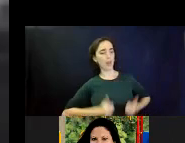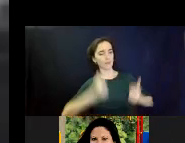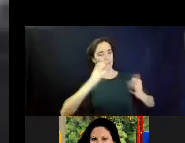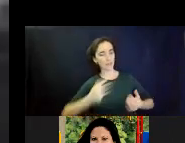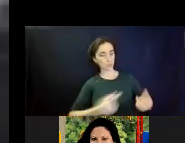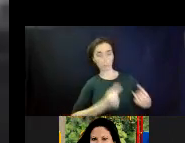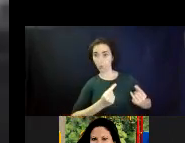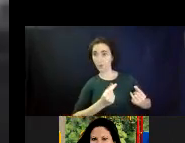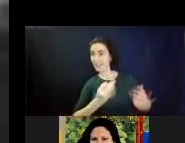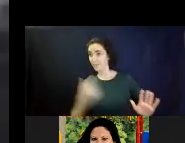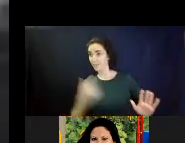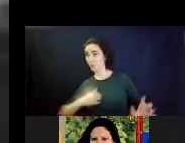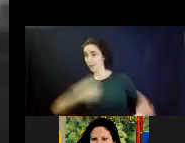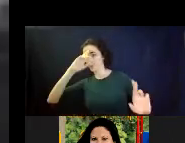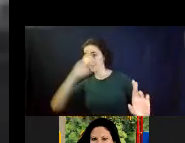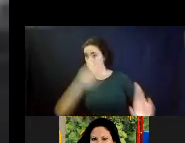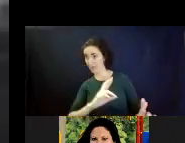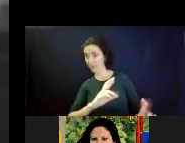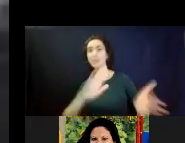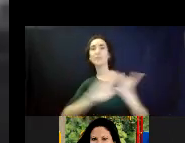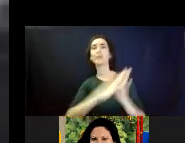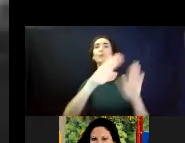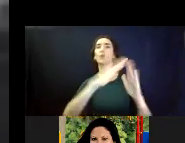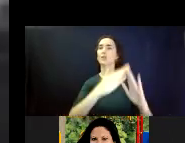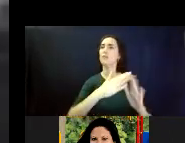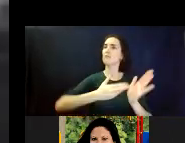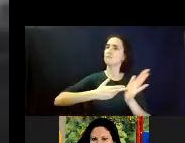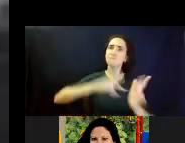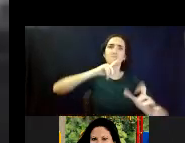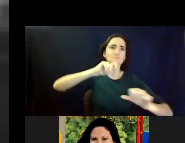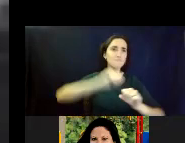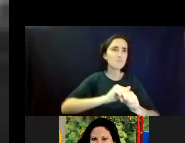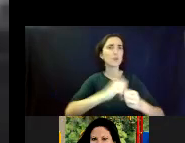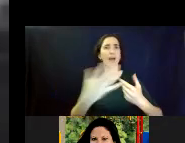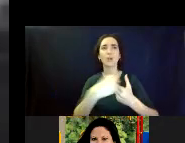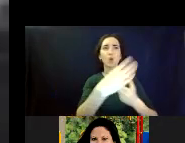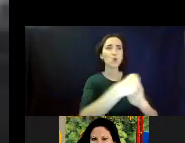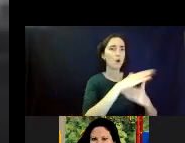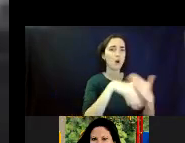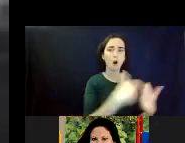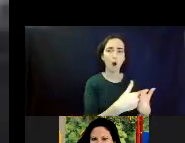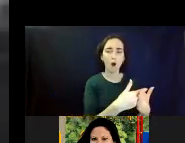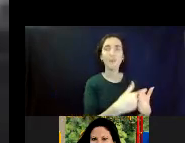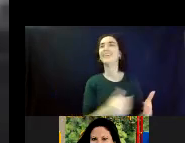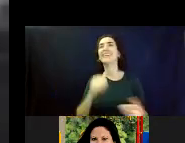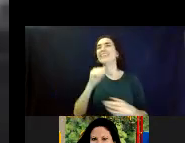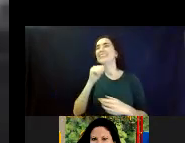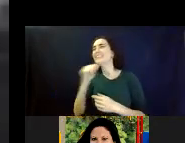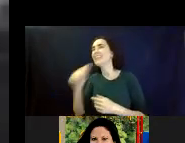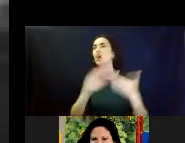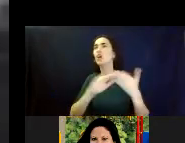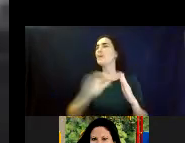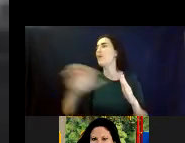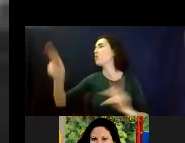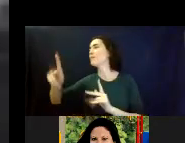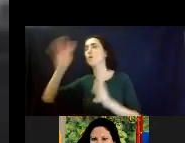create an authentic and inclusive community, not one that is fabricated by what others think is